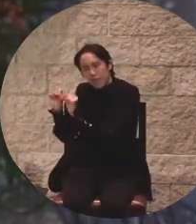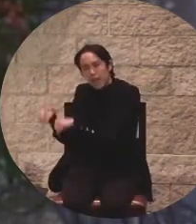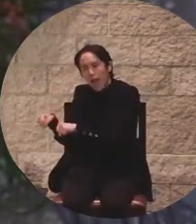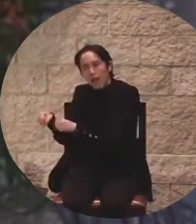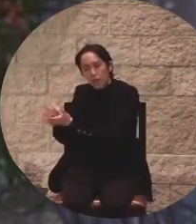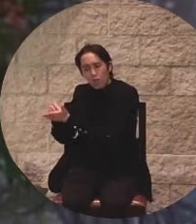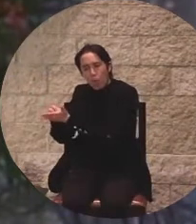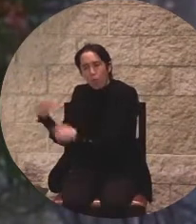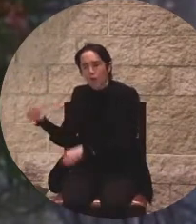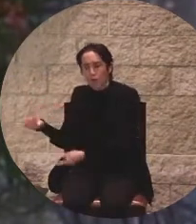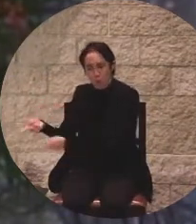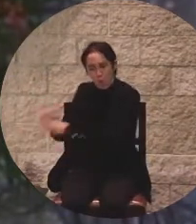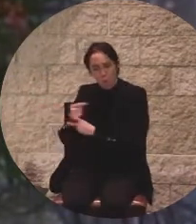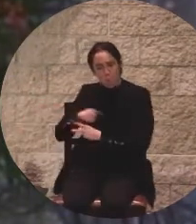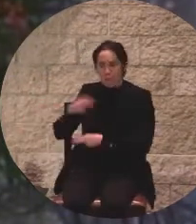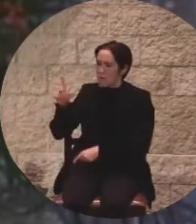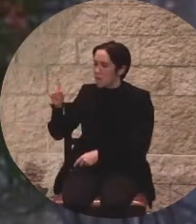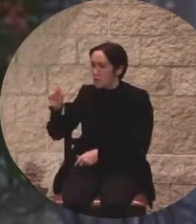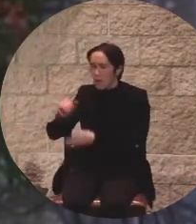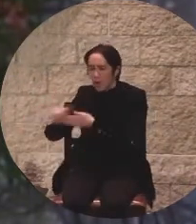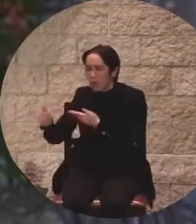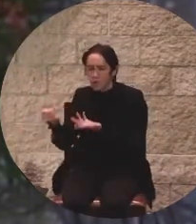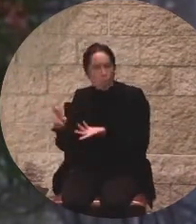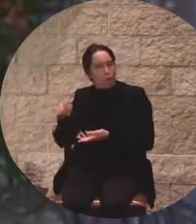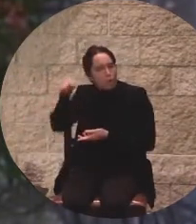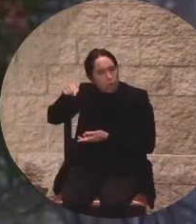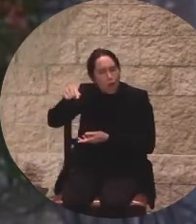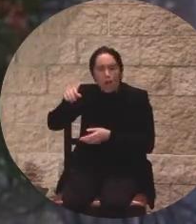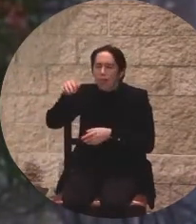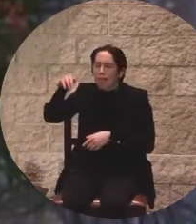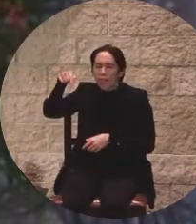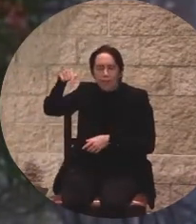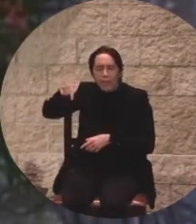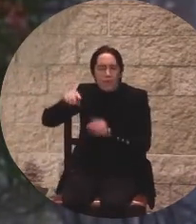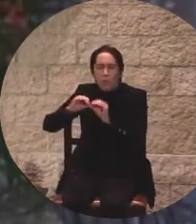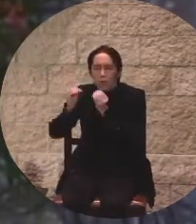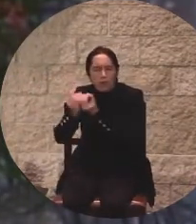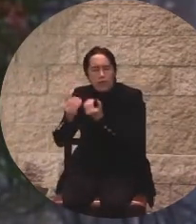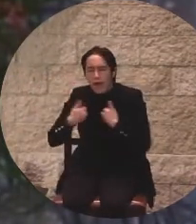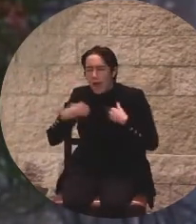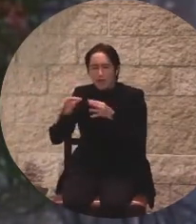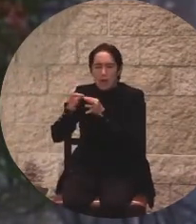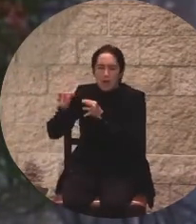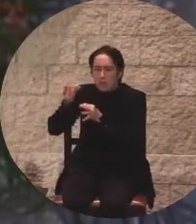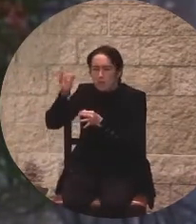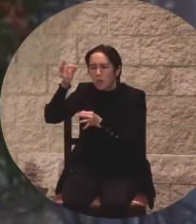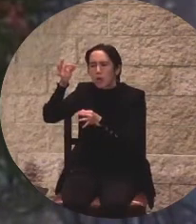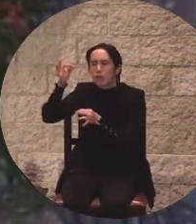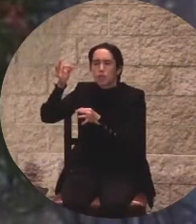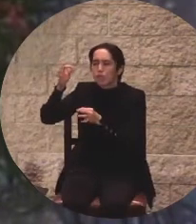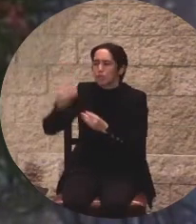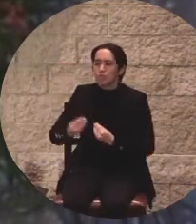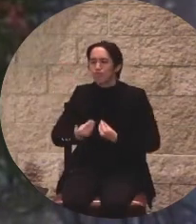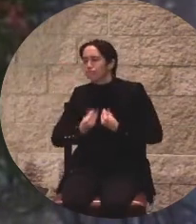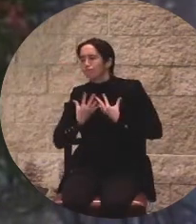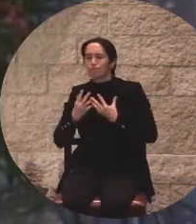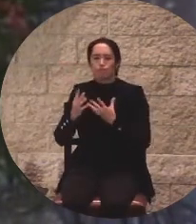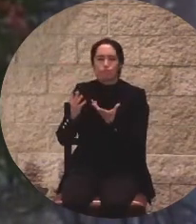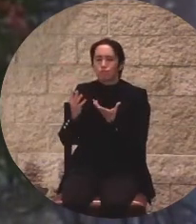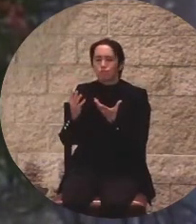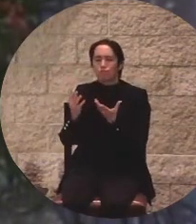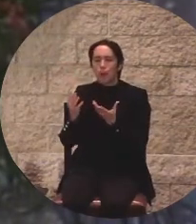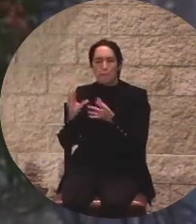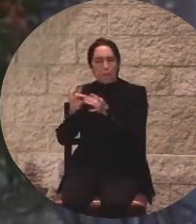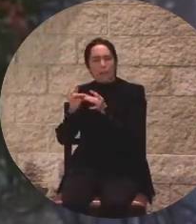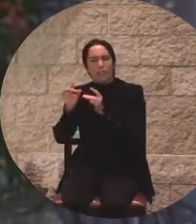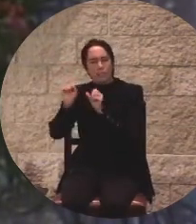and they have the words that can help us to kind of keep our heads up and have hope. So I